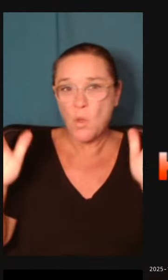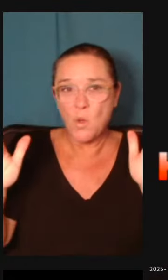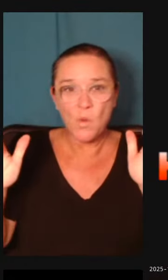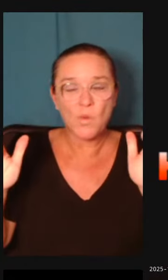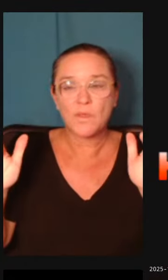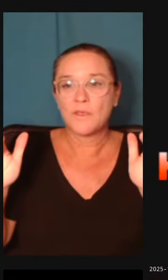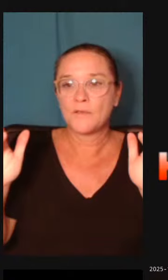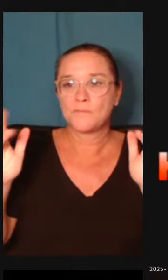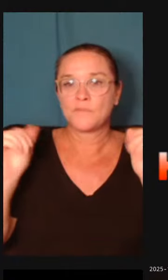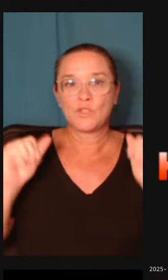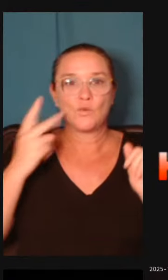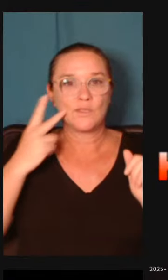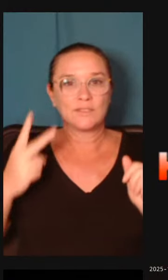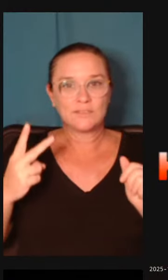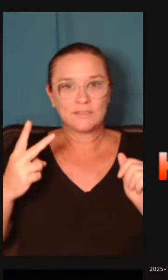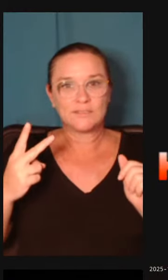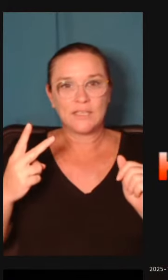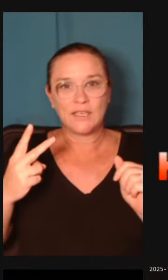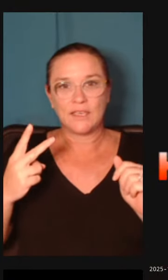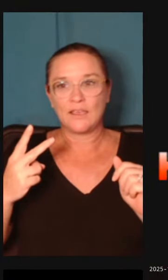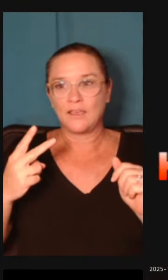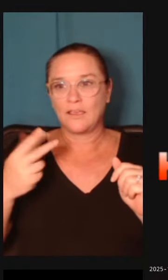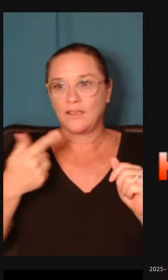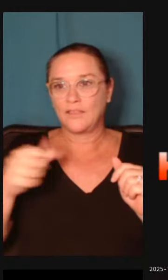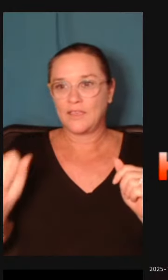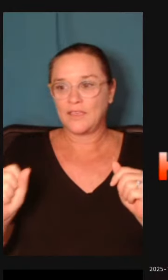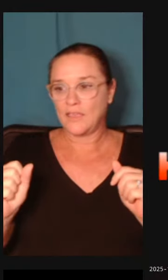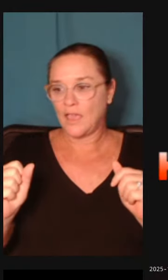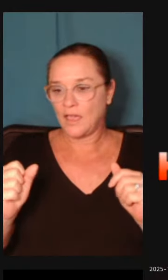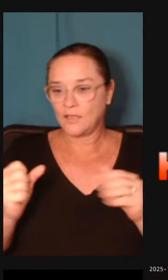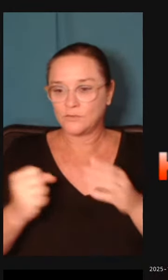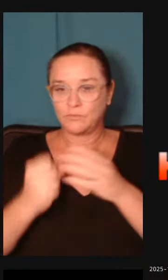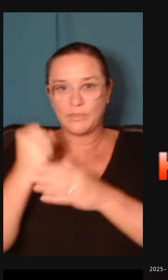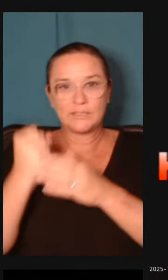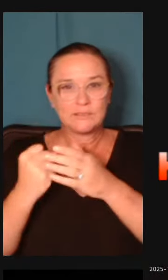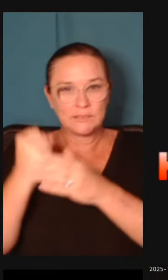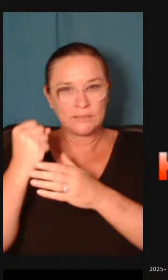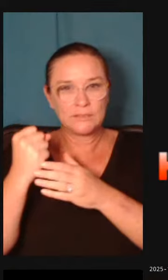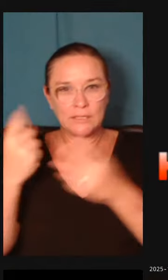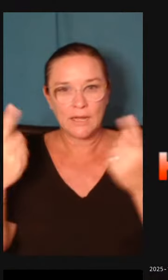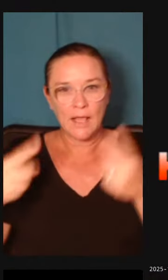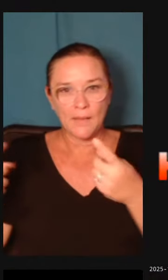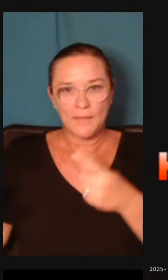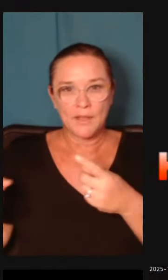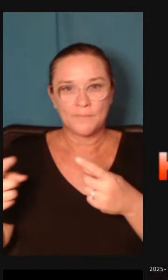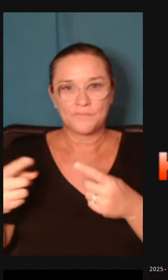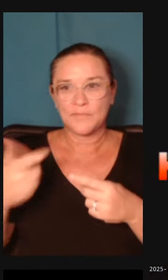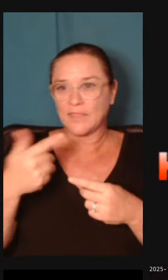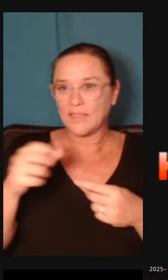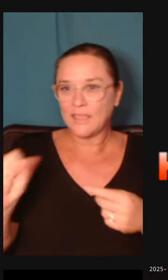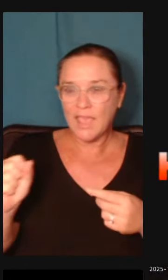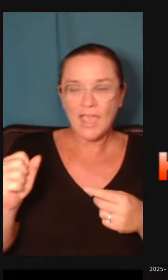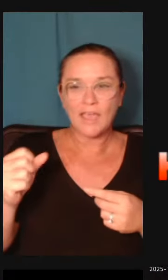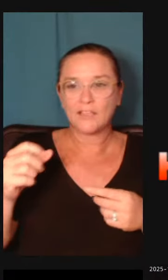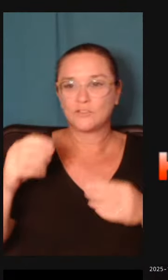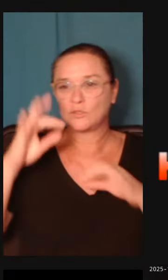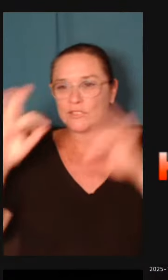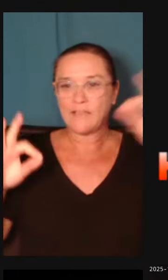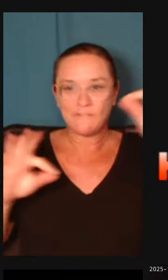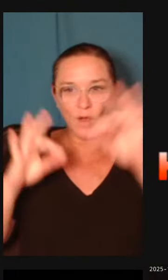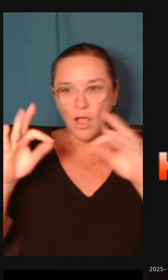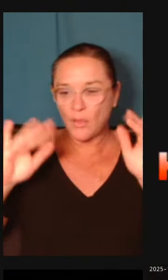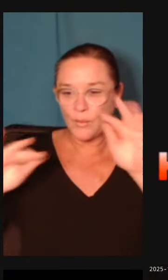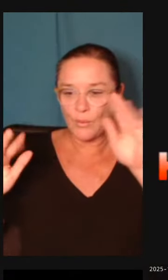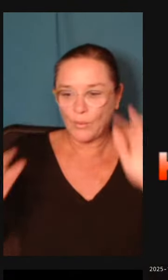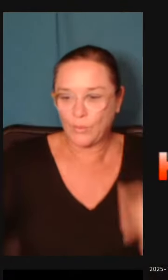see the gas pistoning happening during the day with puffs of either just dust, tephra flying around.